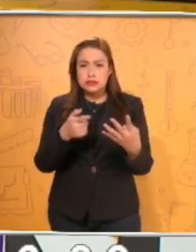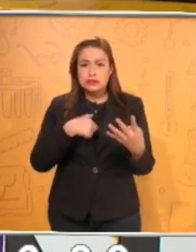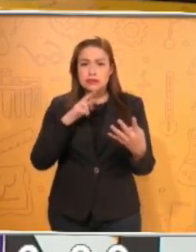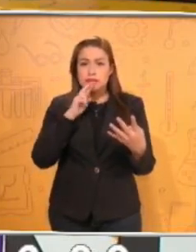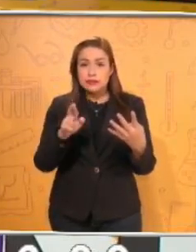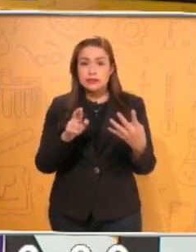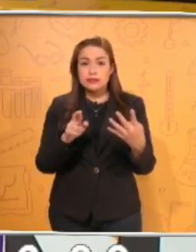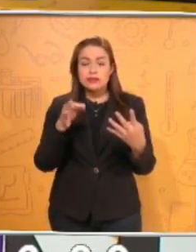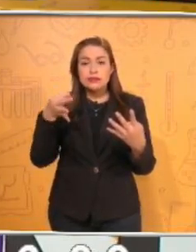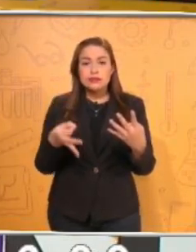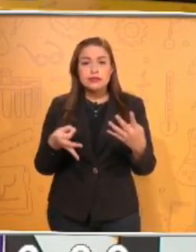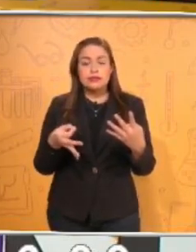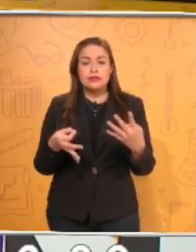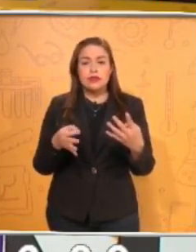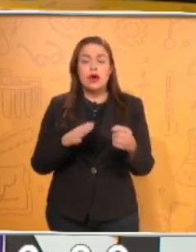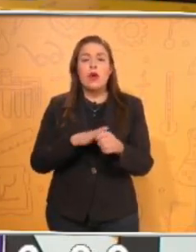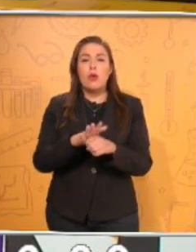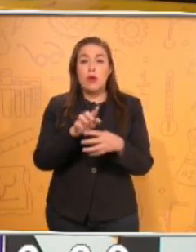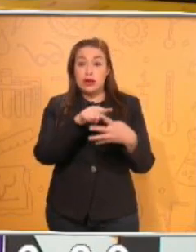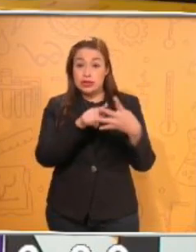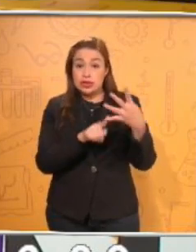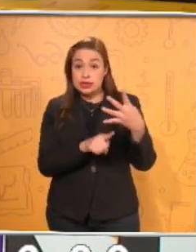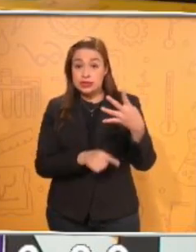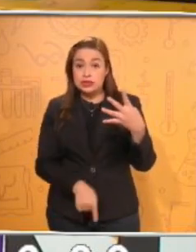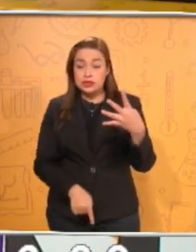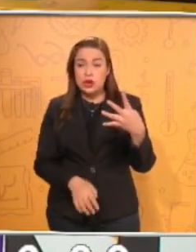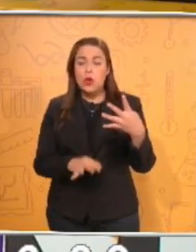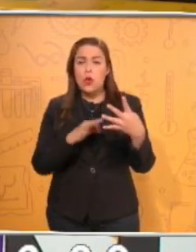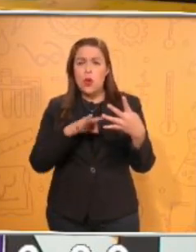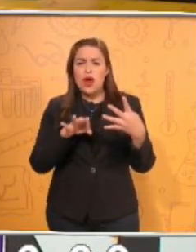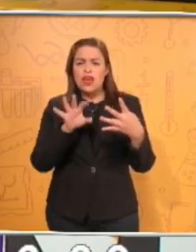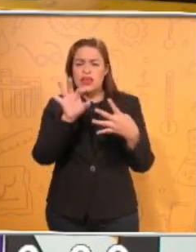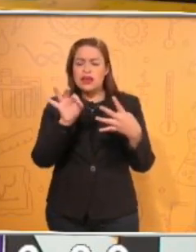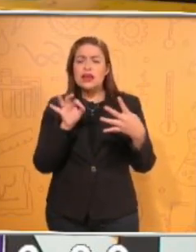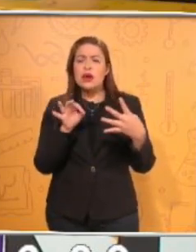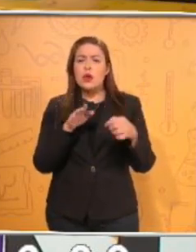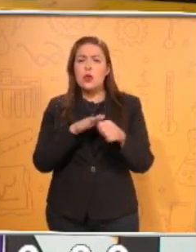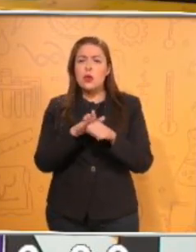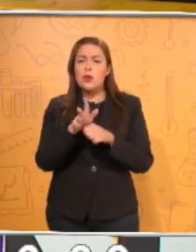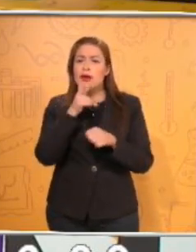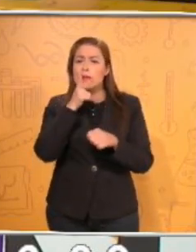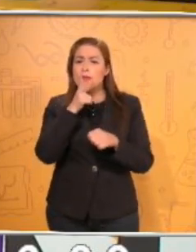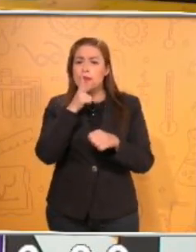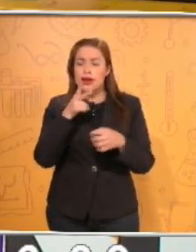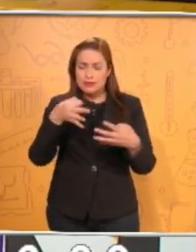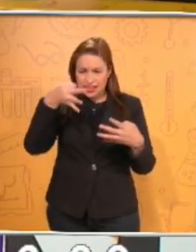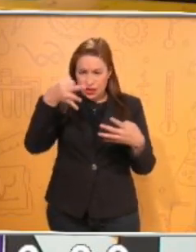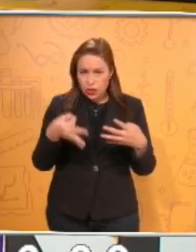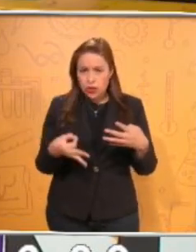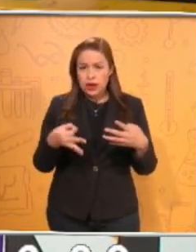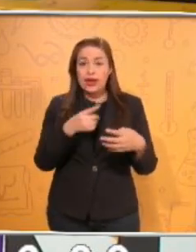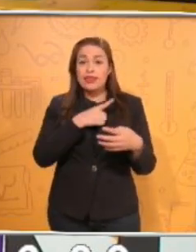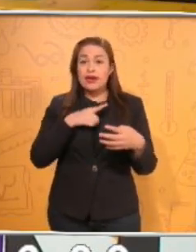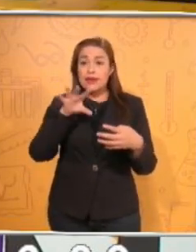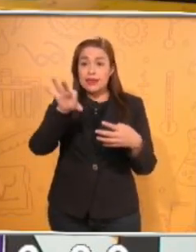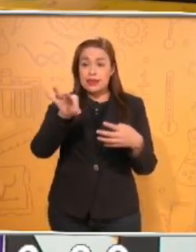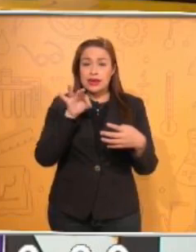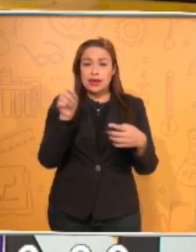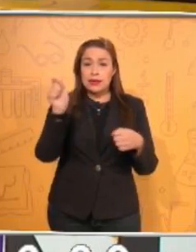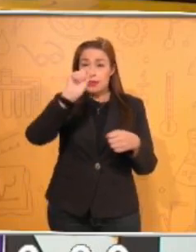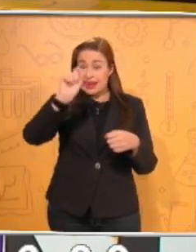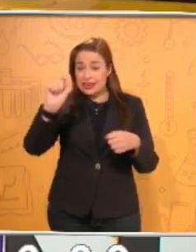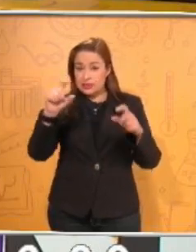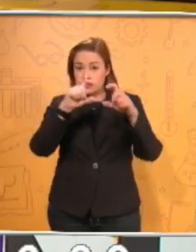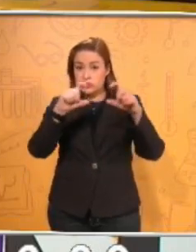answer? What of these 4 words it's the correct one, the right one, to complete the